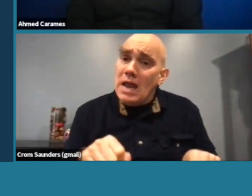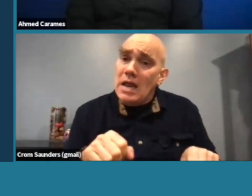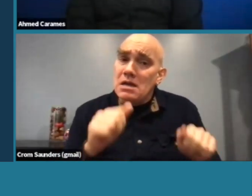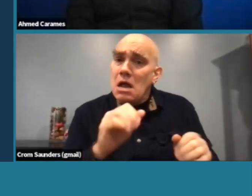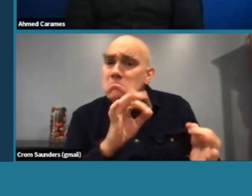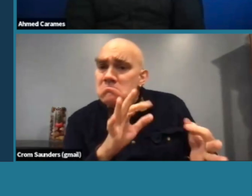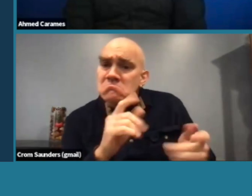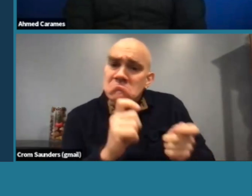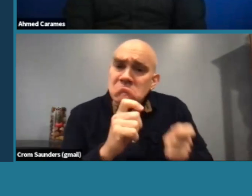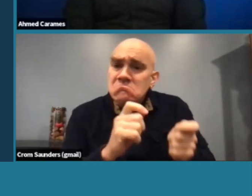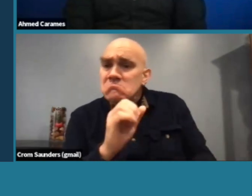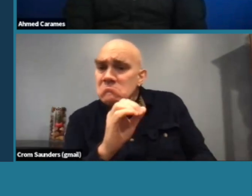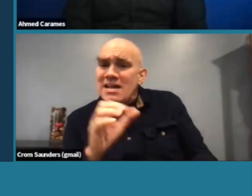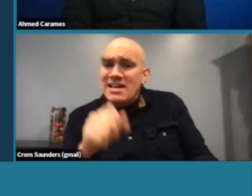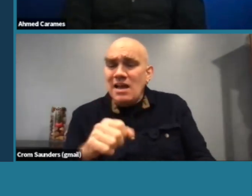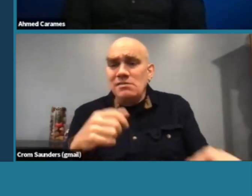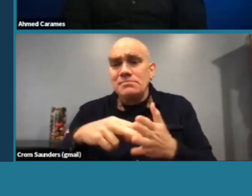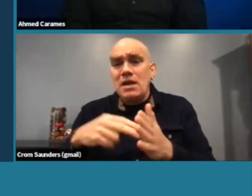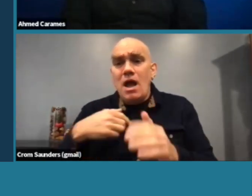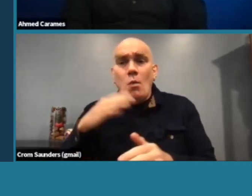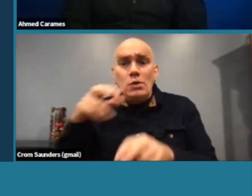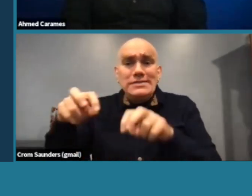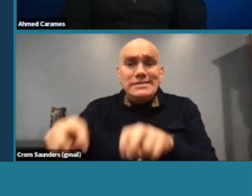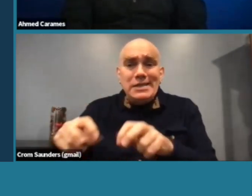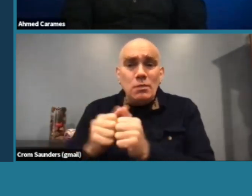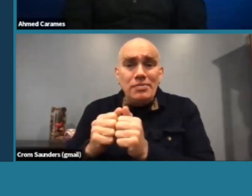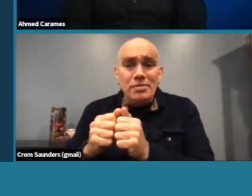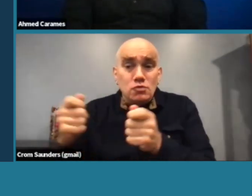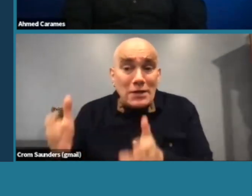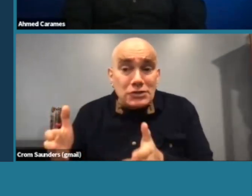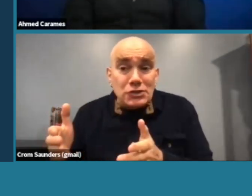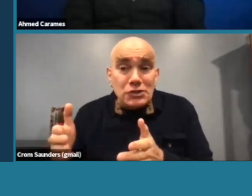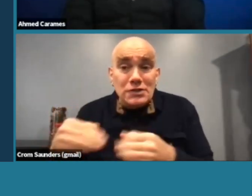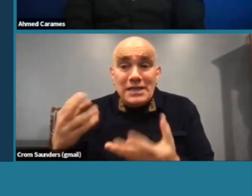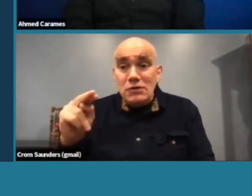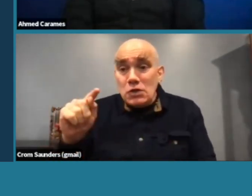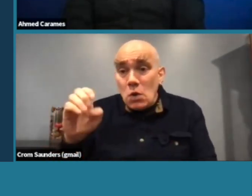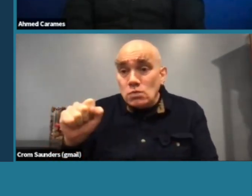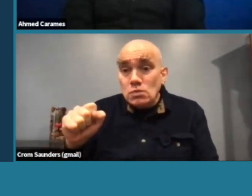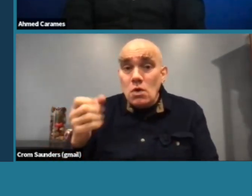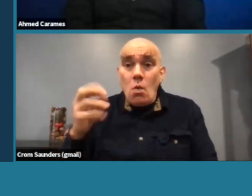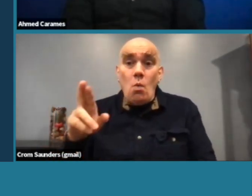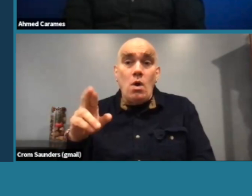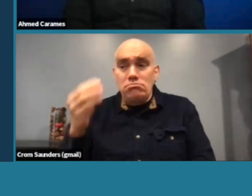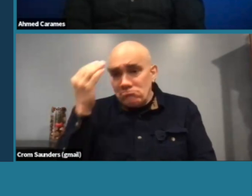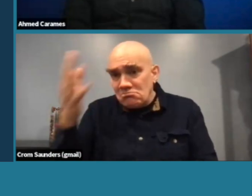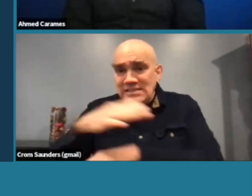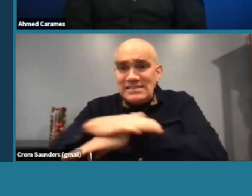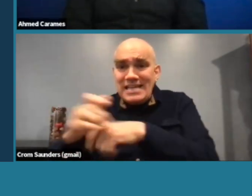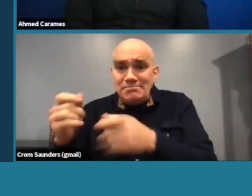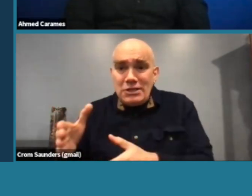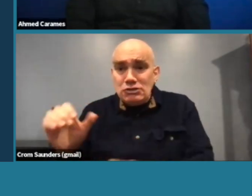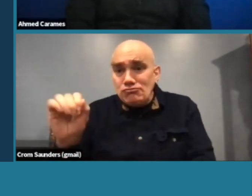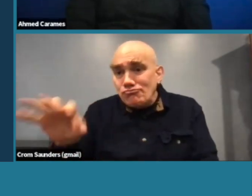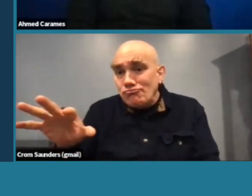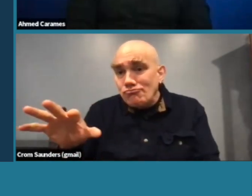their parts, but I can give them feedback after the show, after watching their work. So maybe I chat with them, maybe I